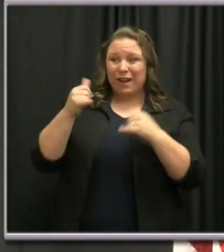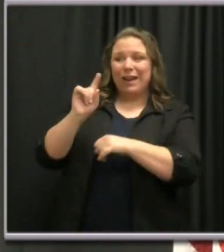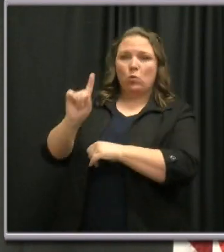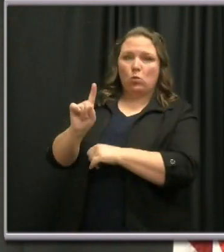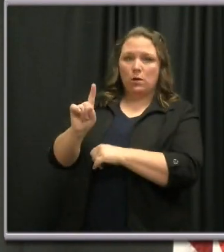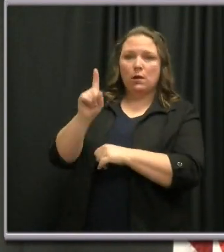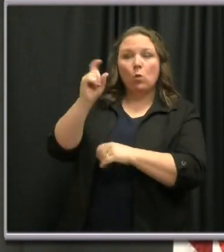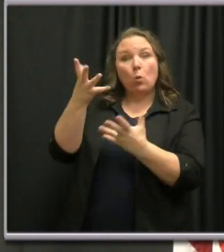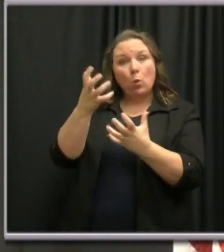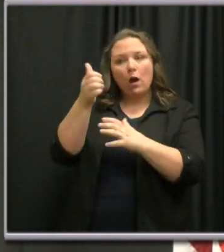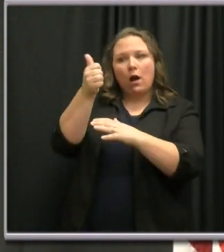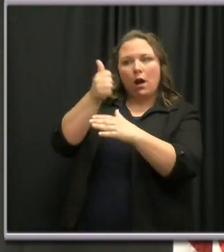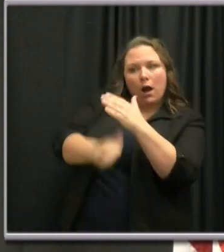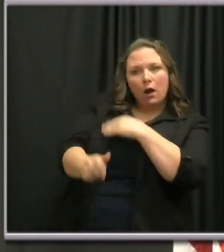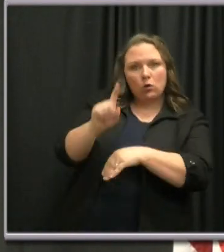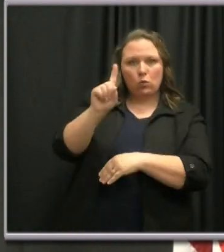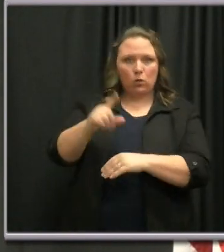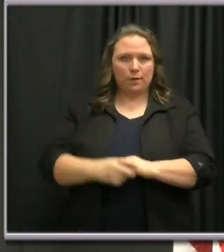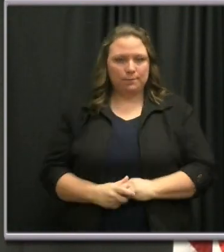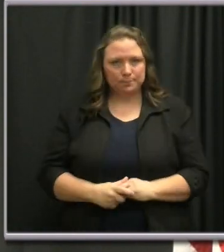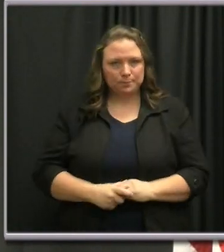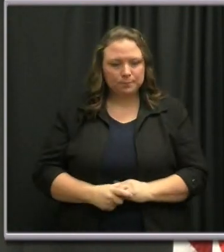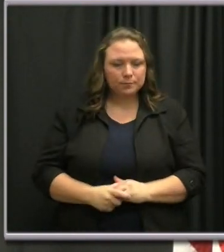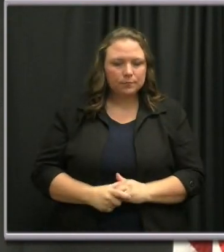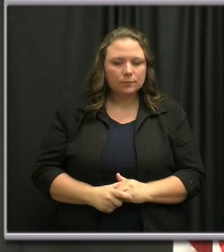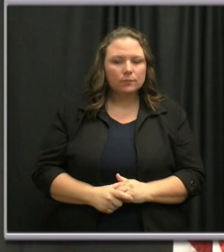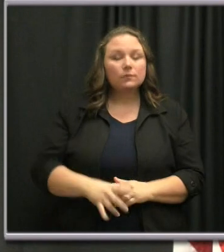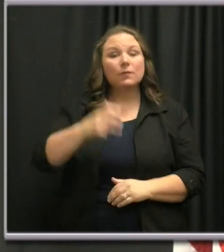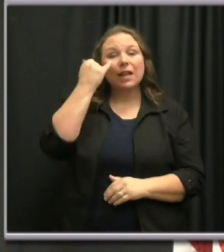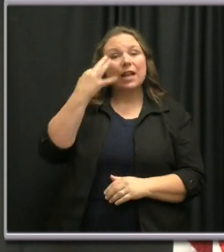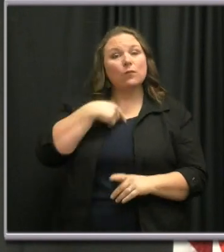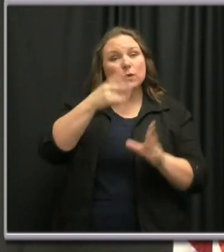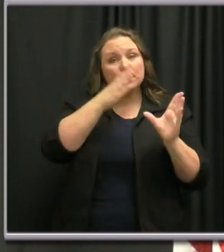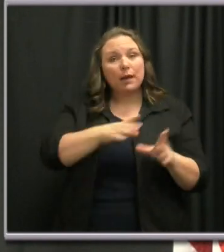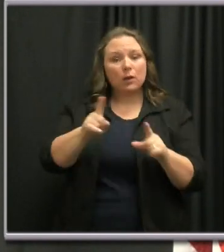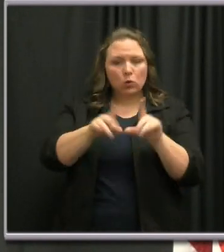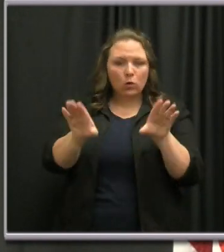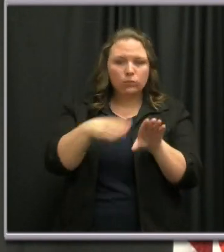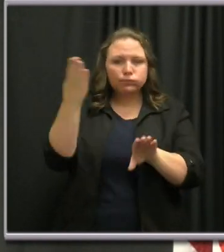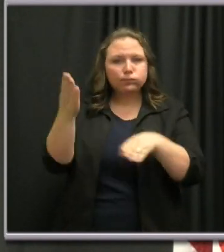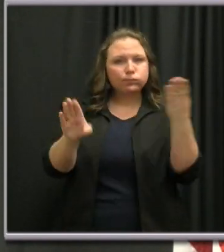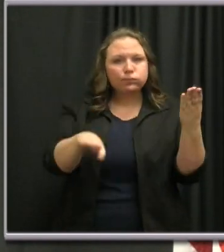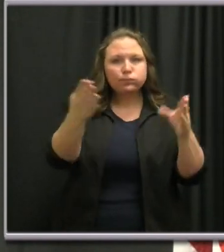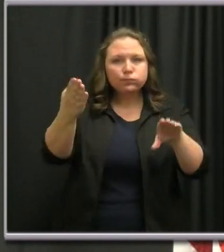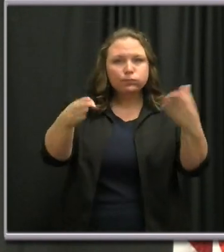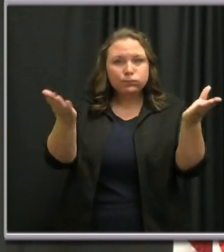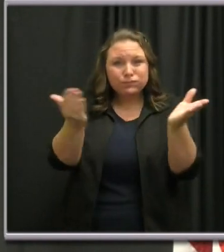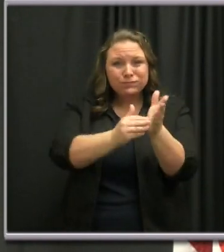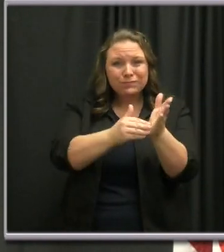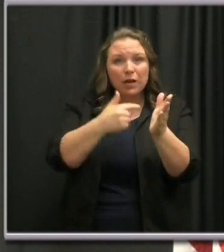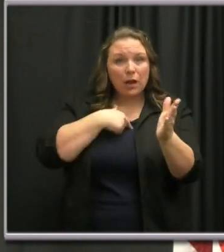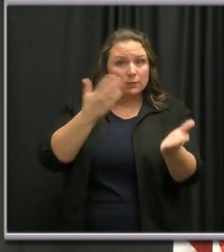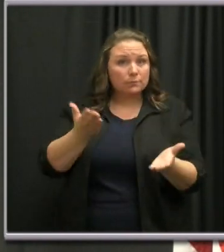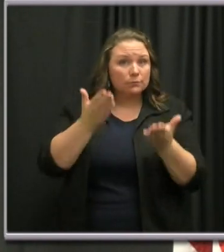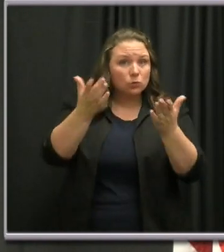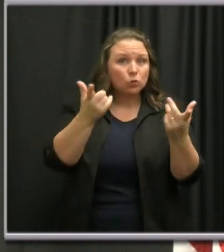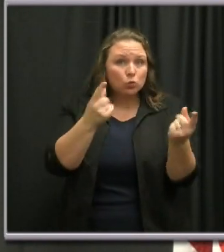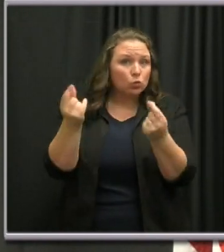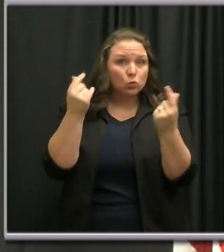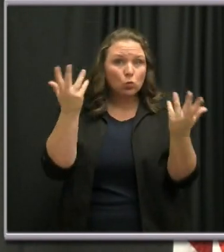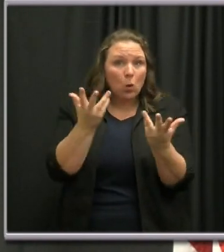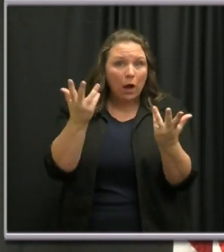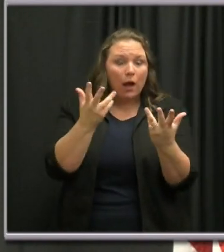So if we're going to reopen the economy, my suggestion is that each one of us take